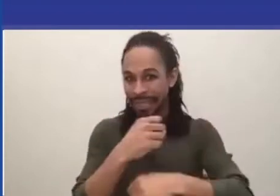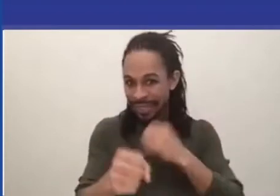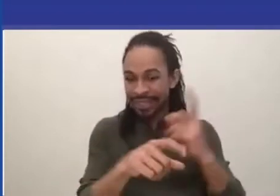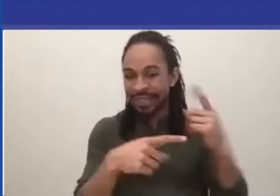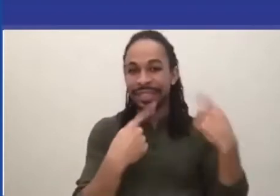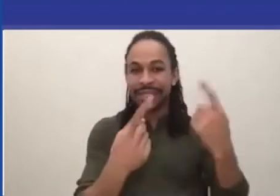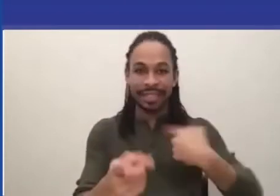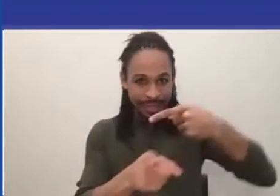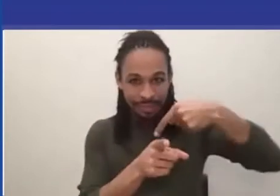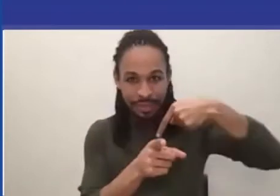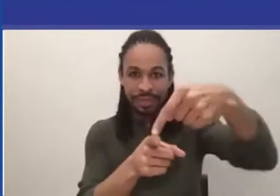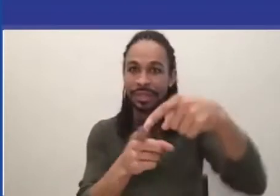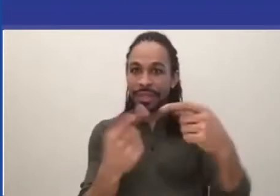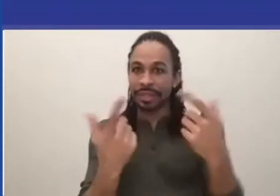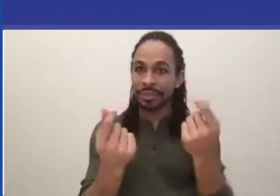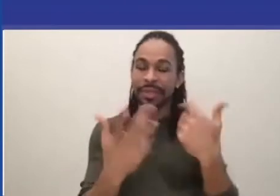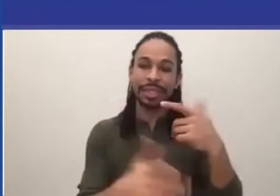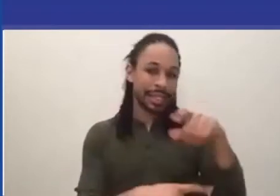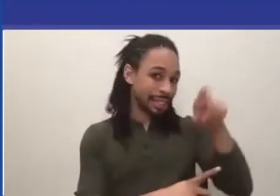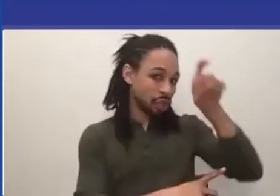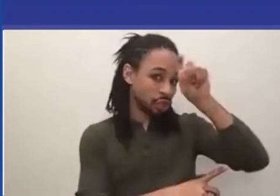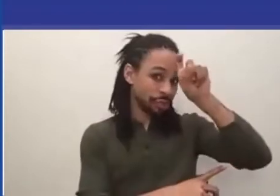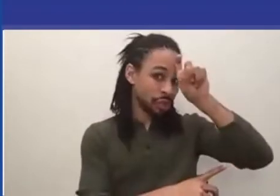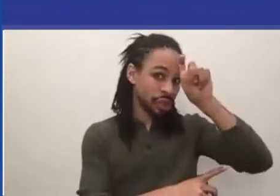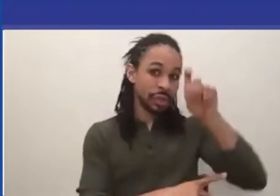Raqs Sharqi. I'm not Egyptian,